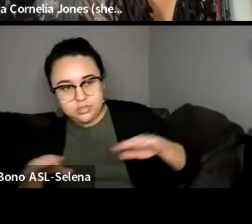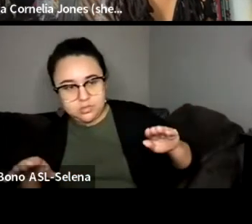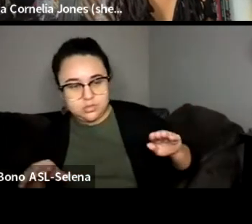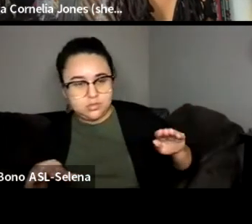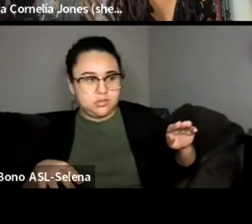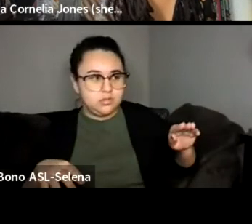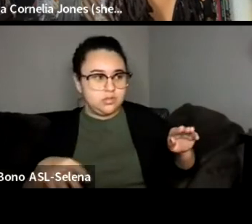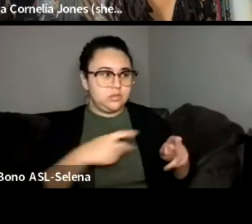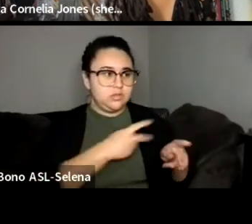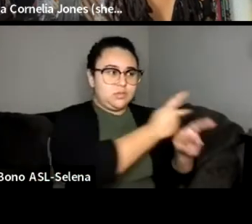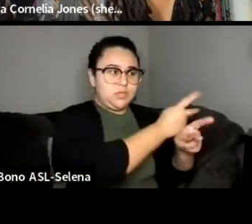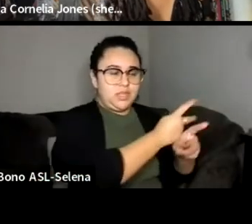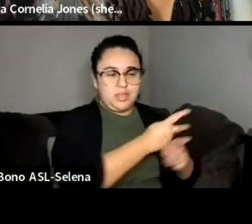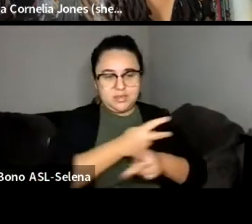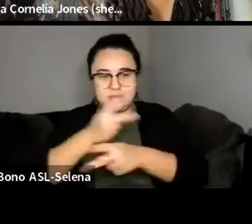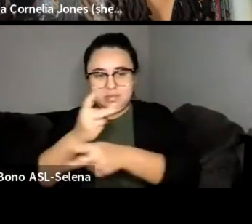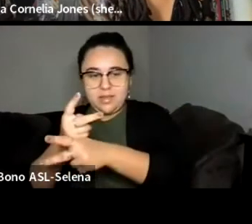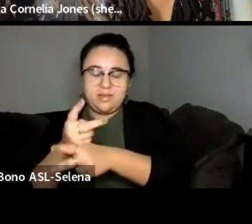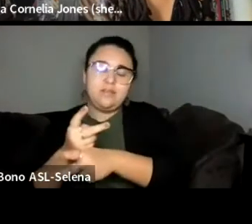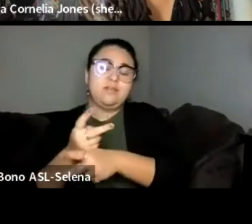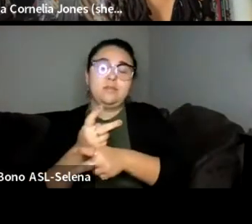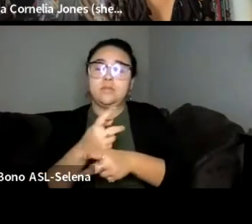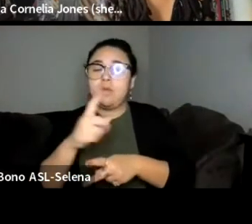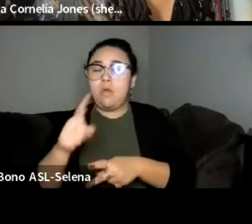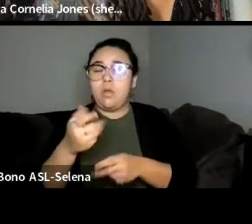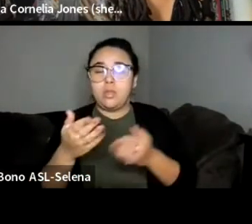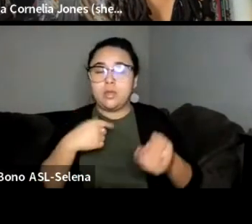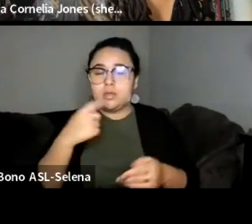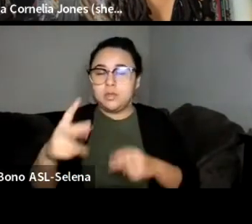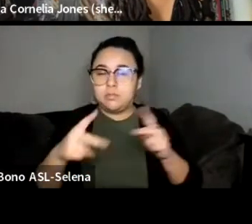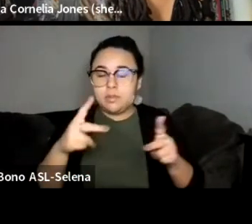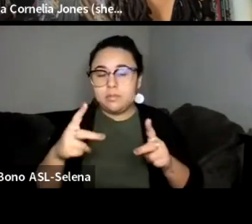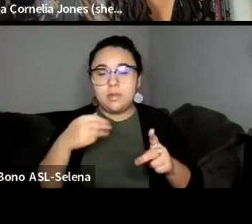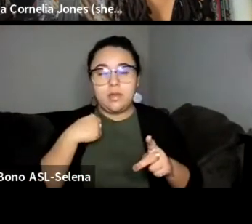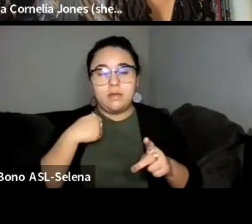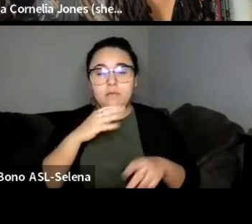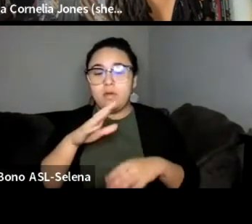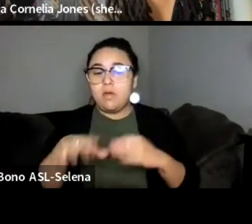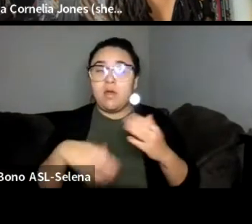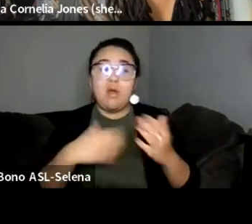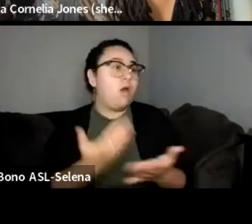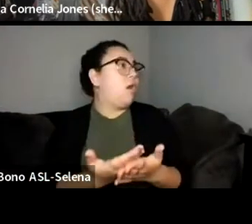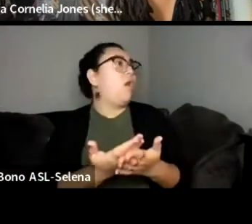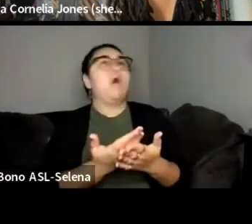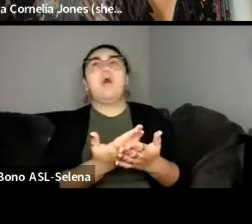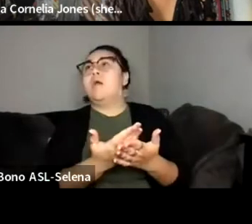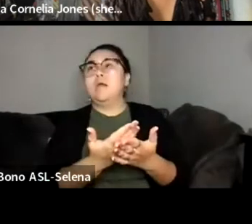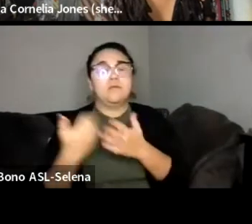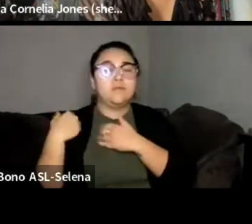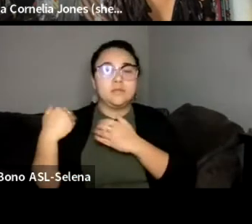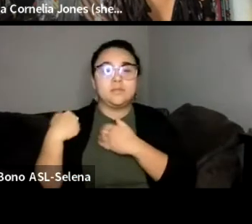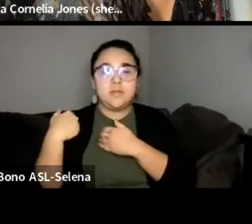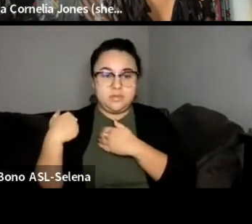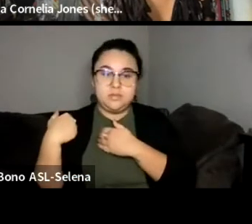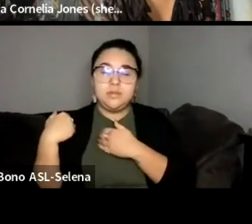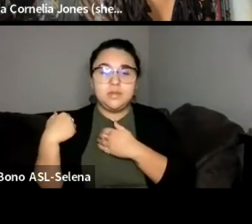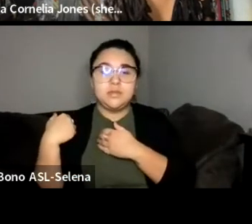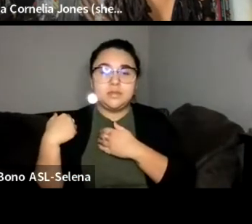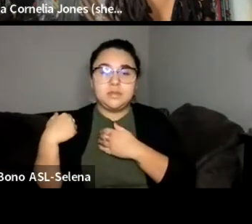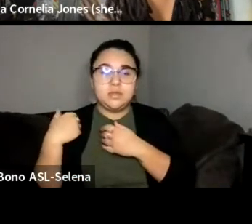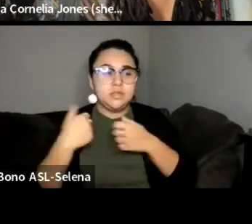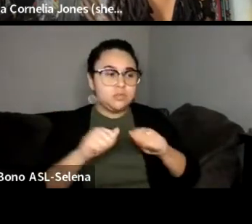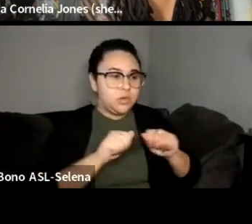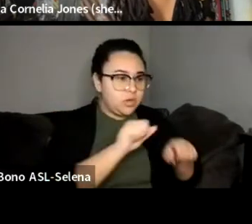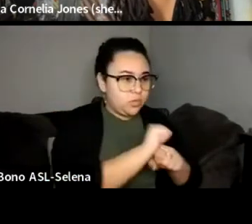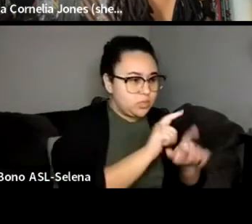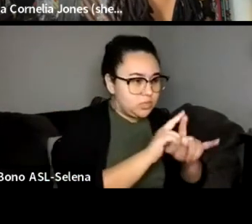the only thing I can tell people that feels like is having all of like the maximum amount of tabs open on a computer, trying to do work, and then